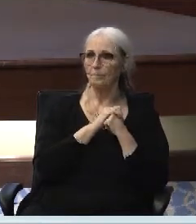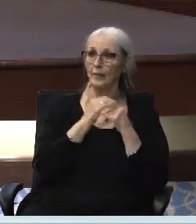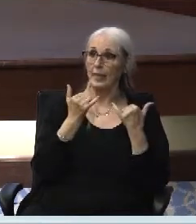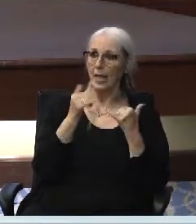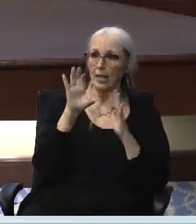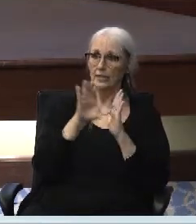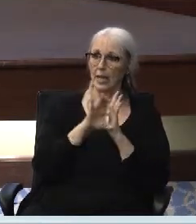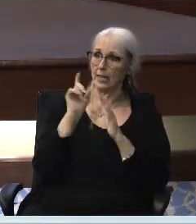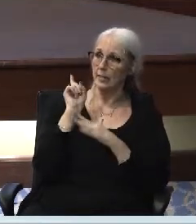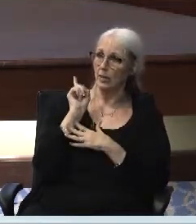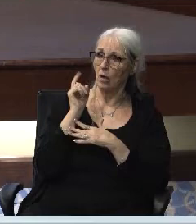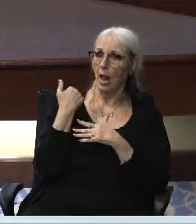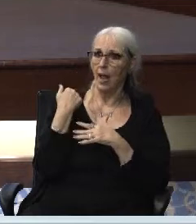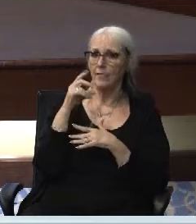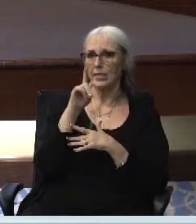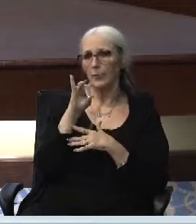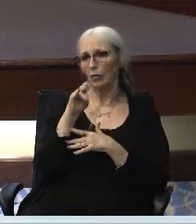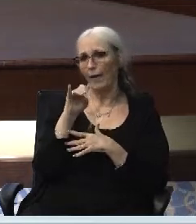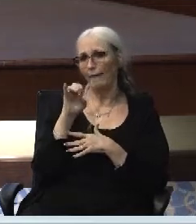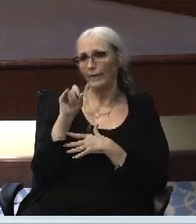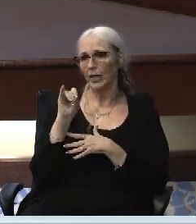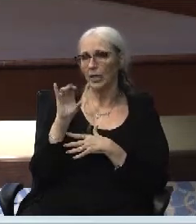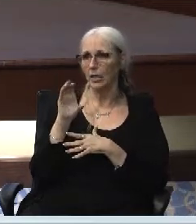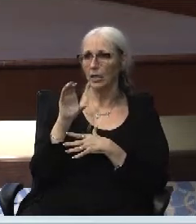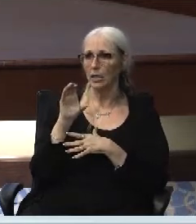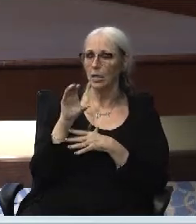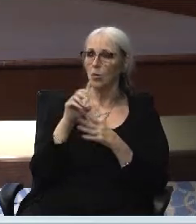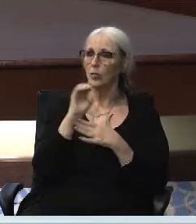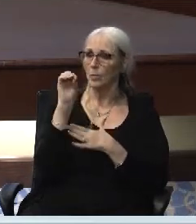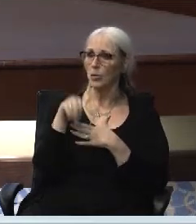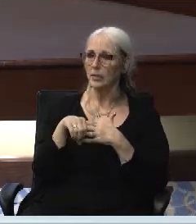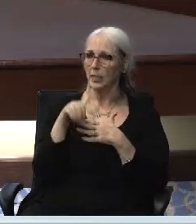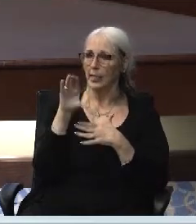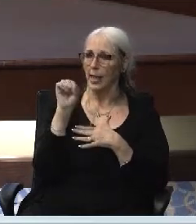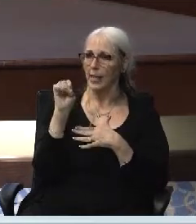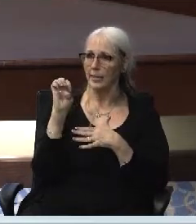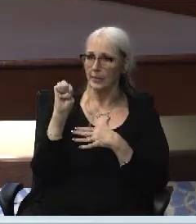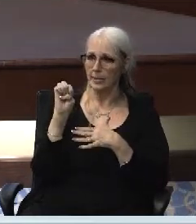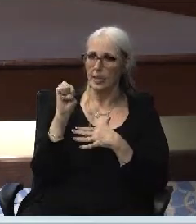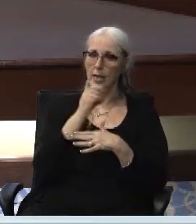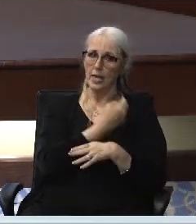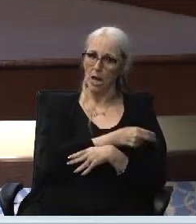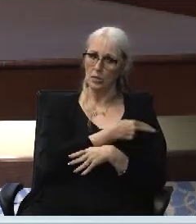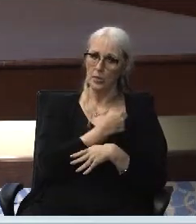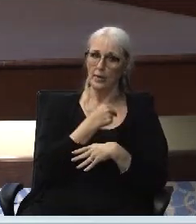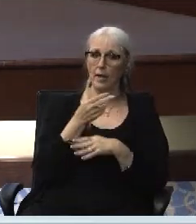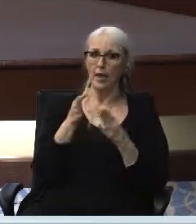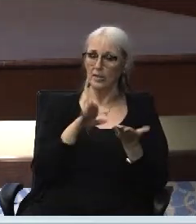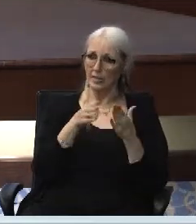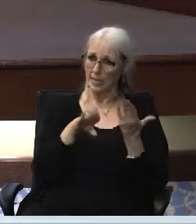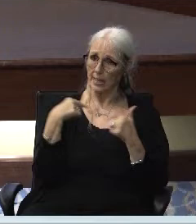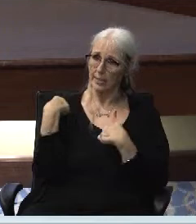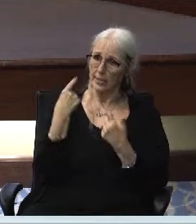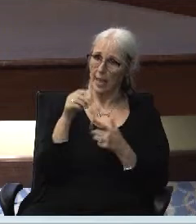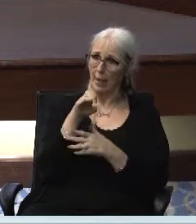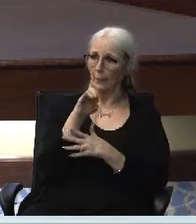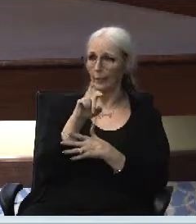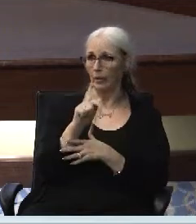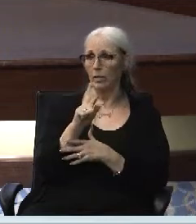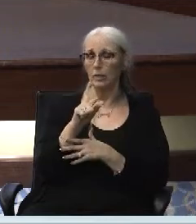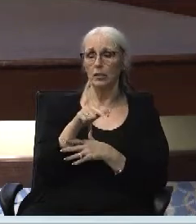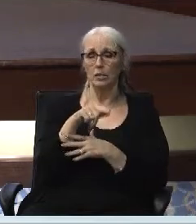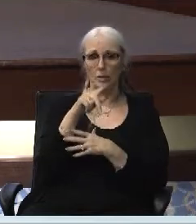This slide contains demographic information regarding the percentages of cases, hospitalizations, and fatalities since April for Hispanic,